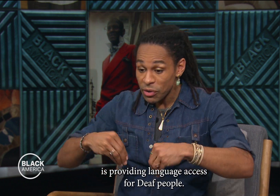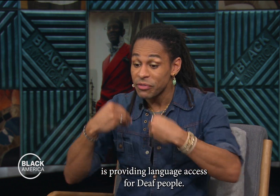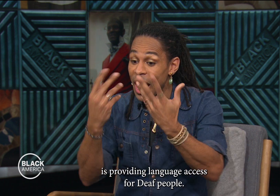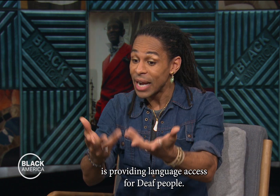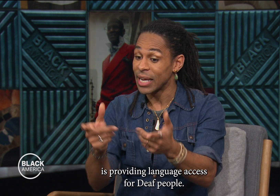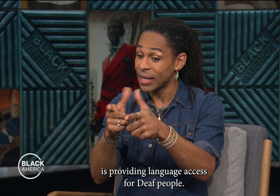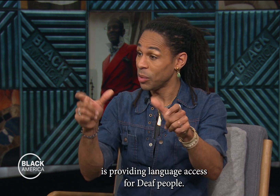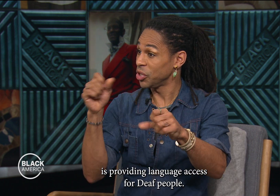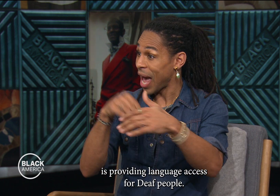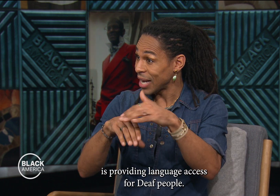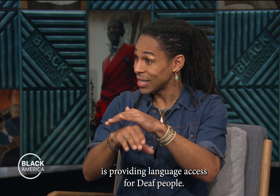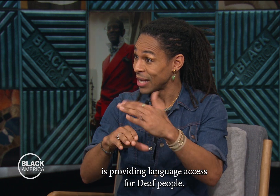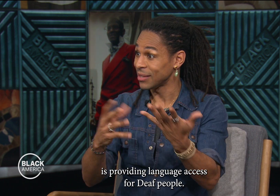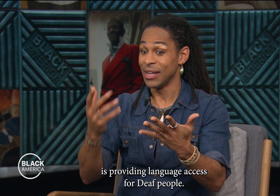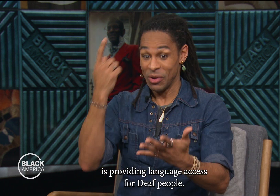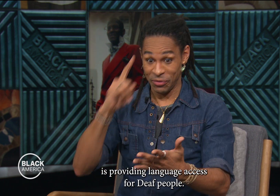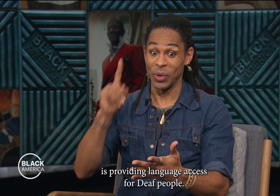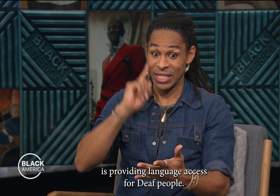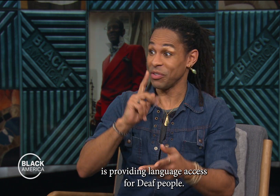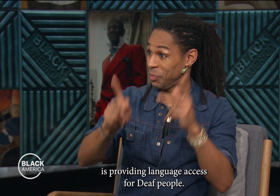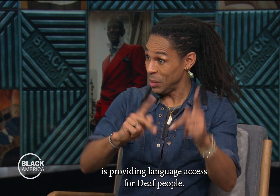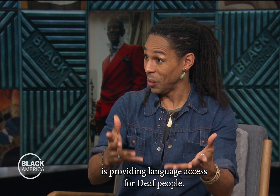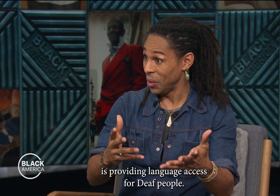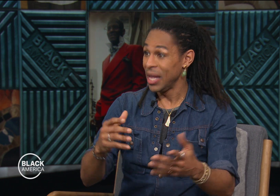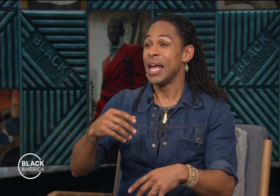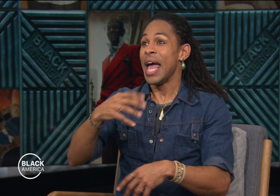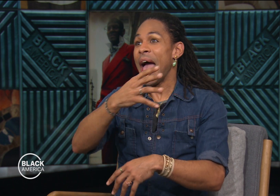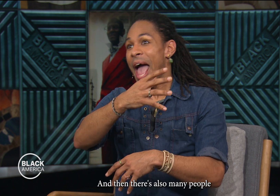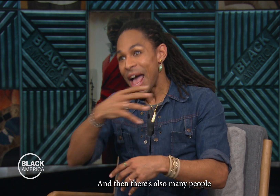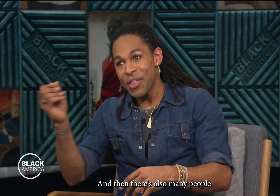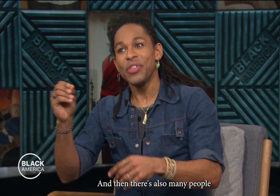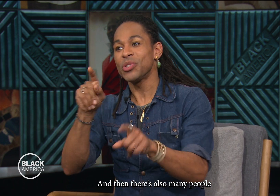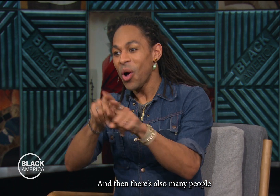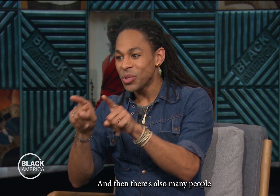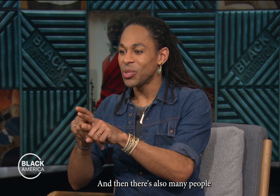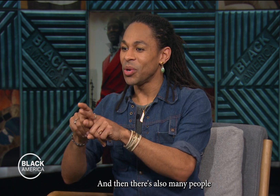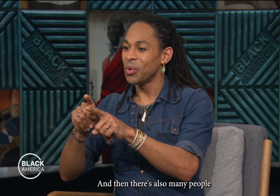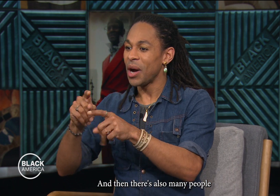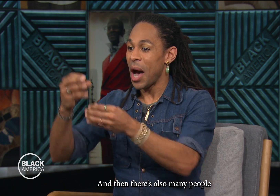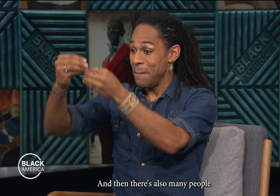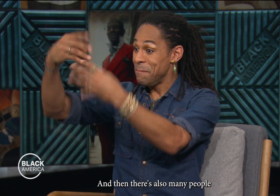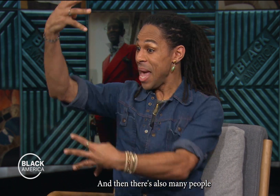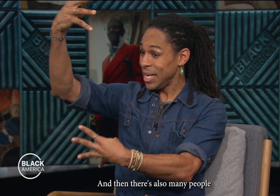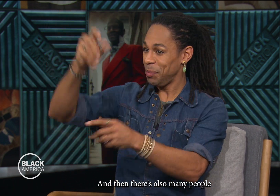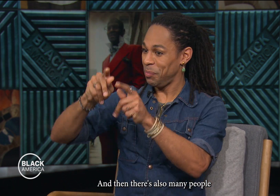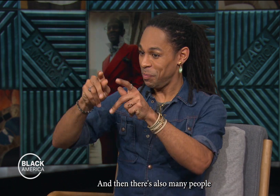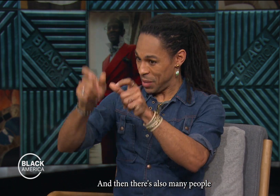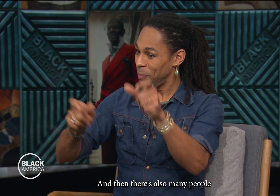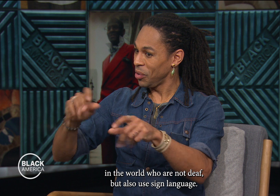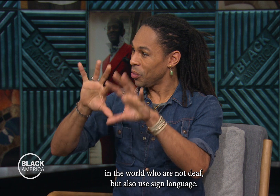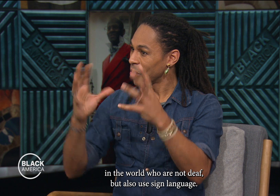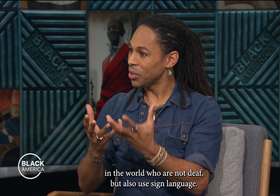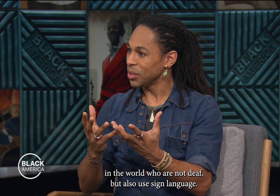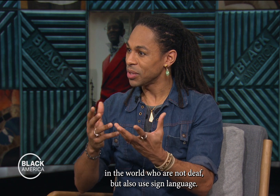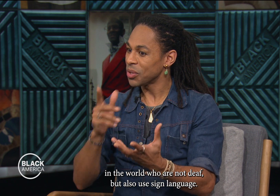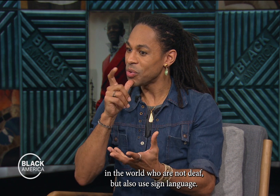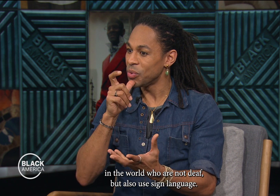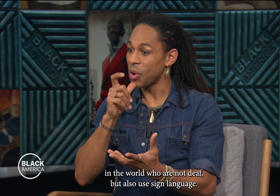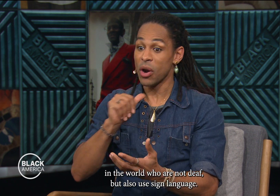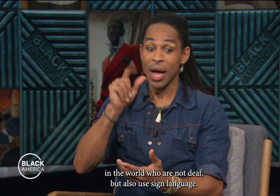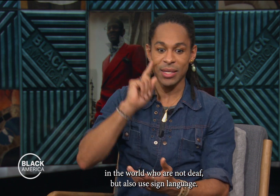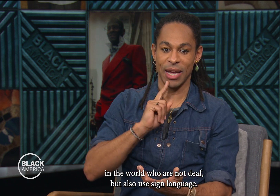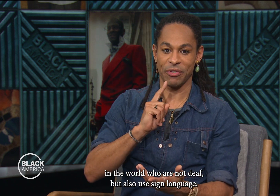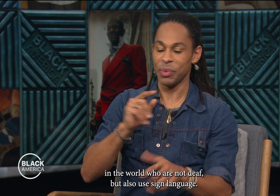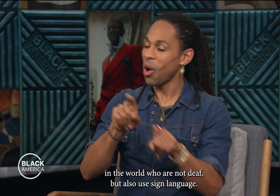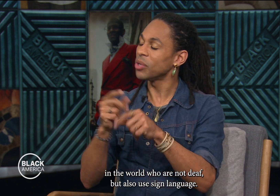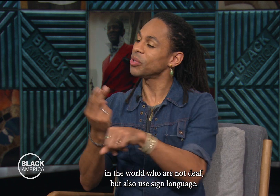is providing language access for deaf people. And then there's also many people in the world who